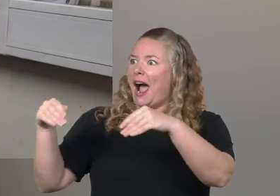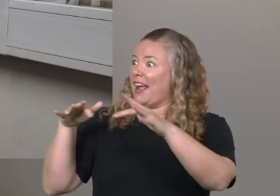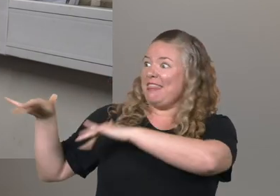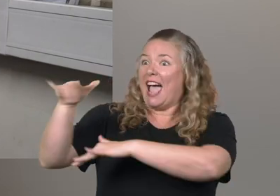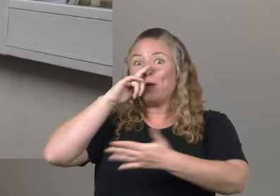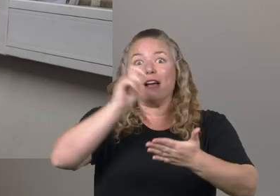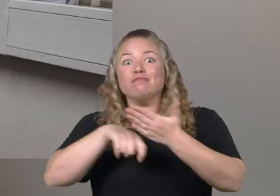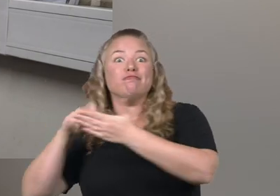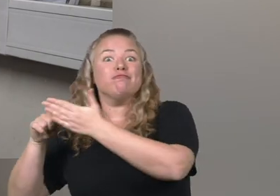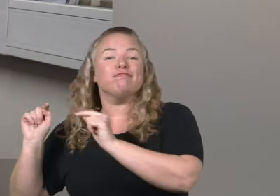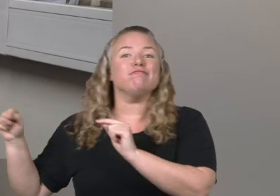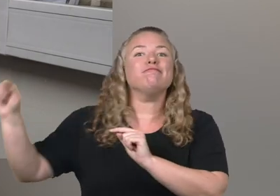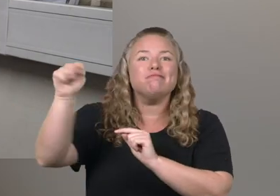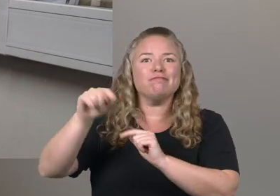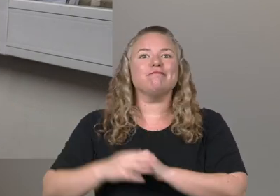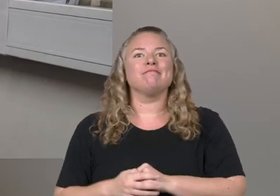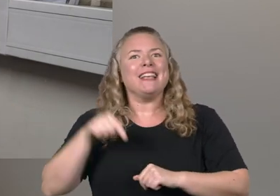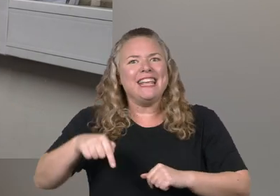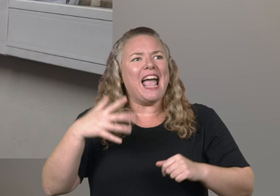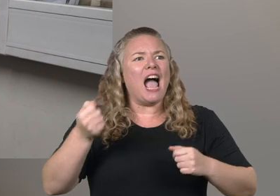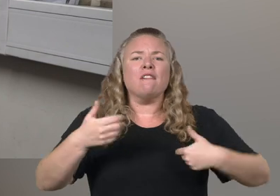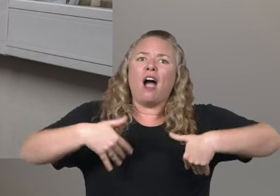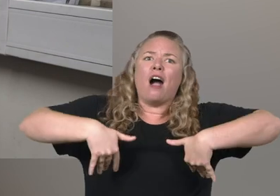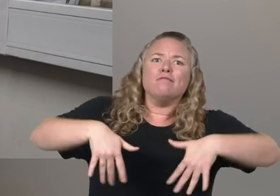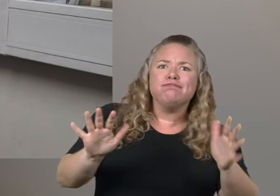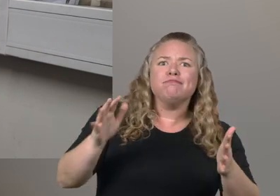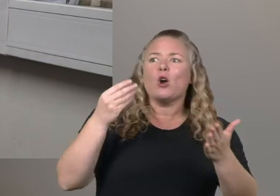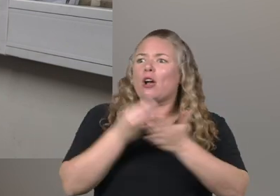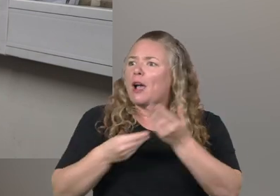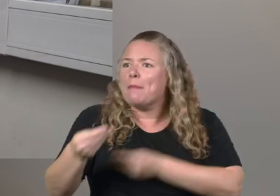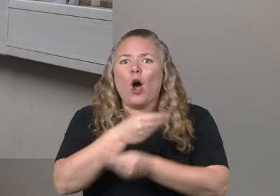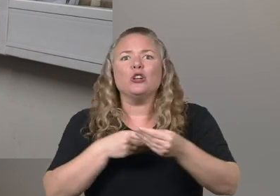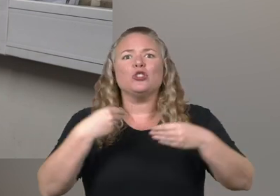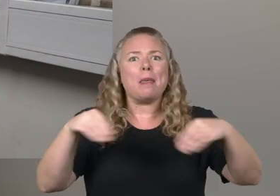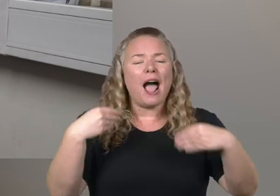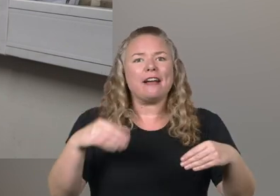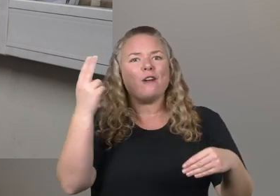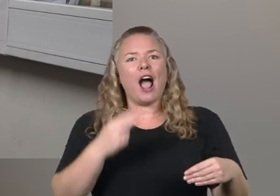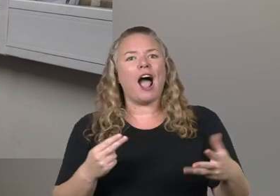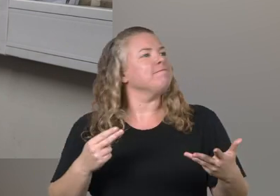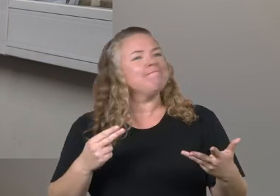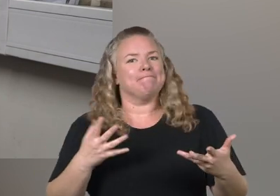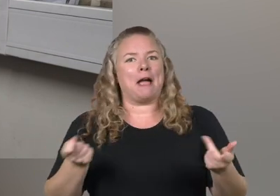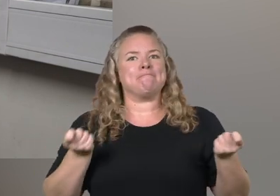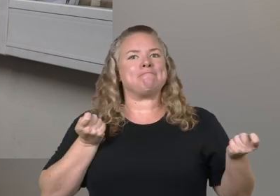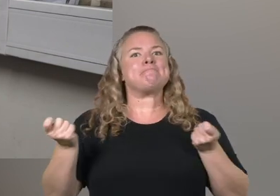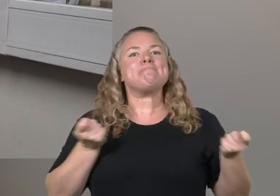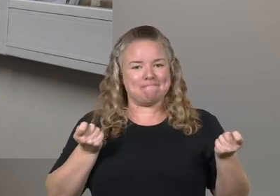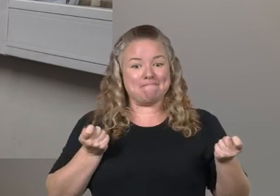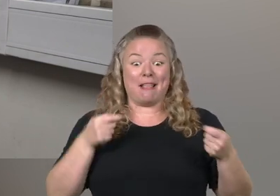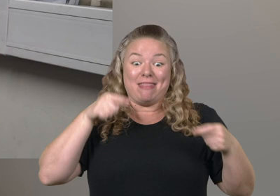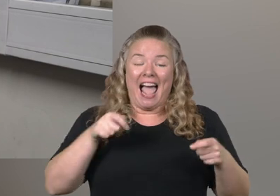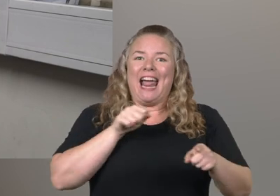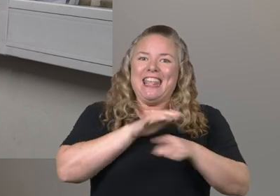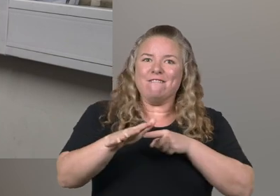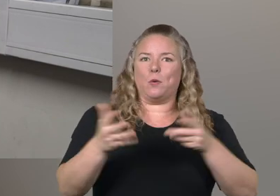decentralised model of an art, commercial art market, and of course the market drives the discourse in many ways.